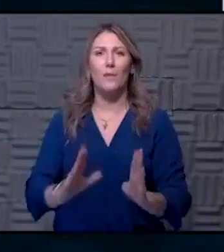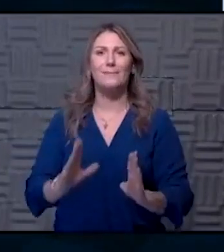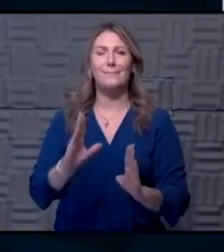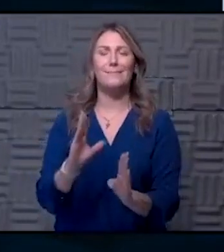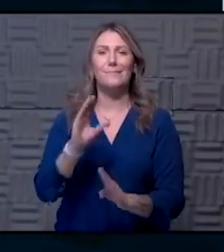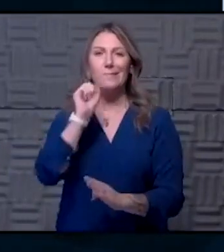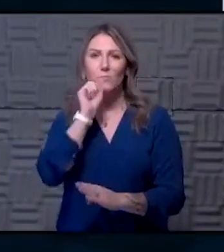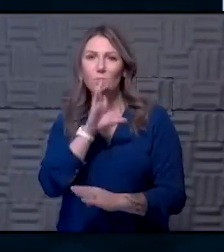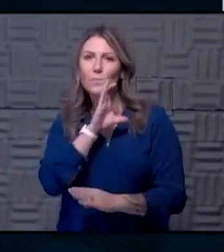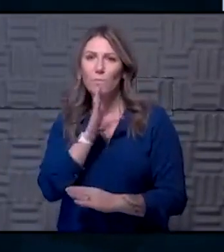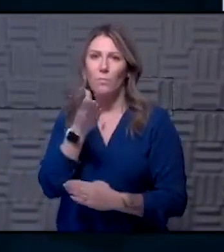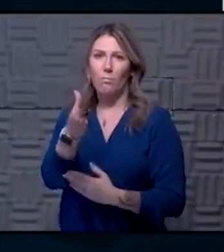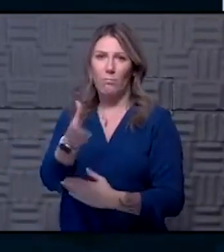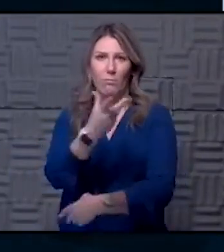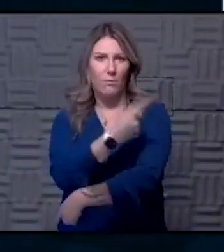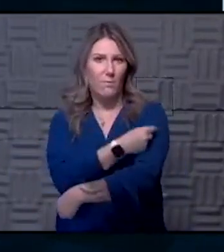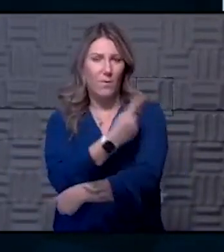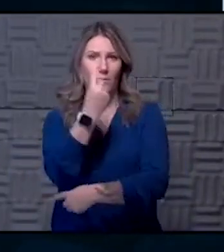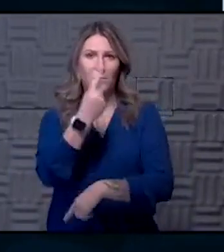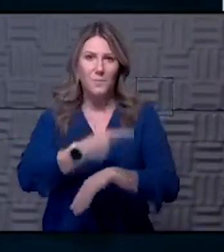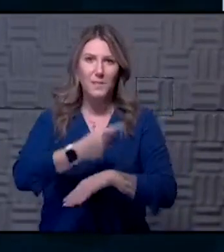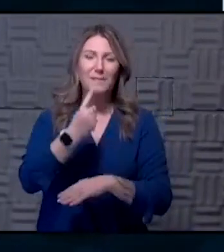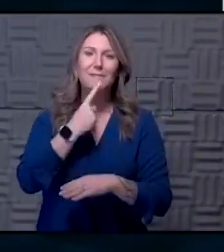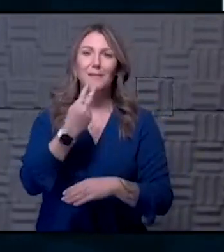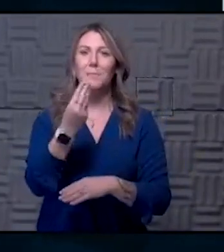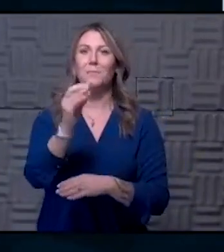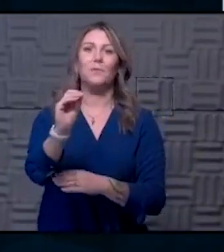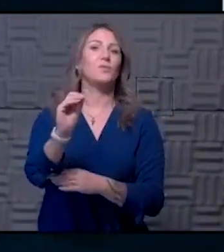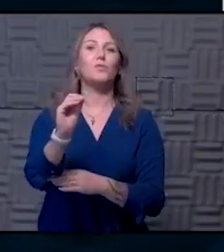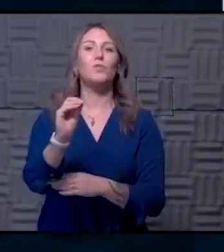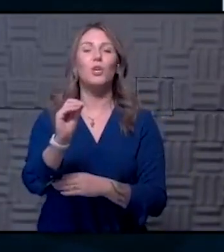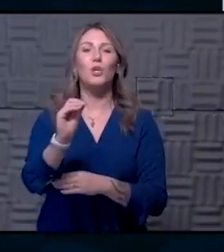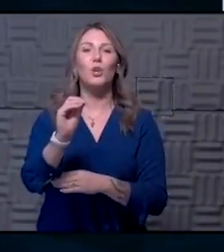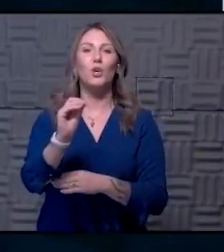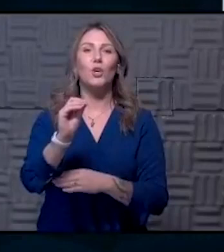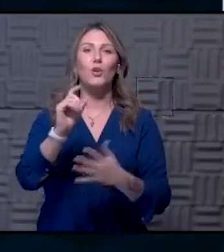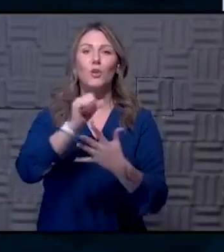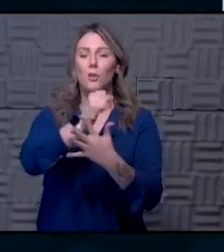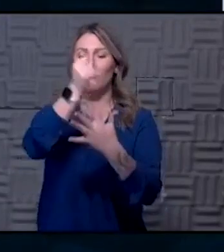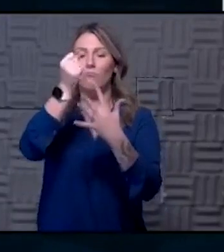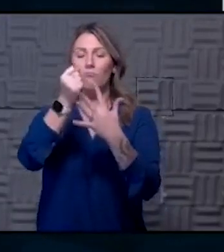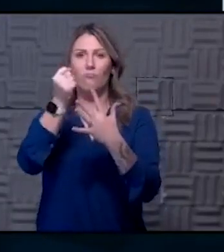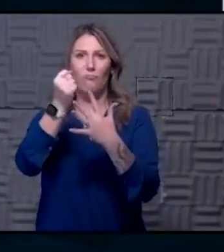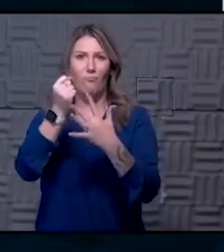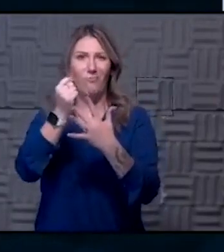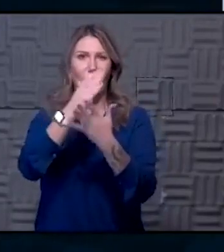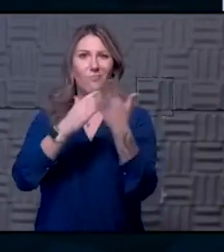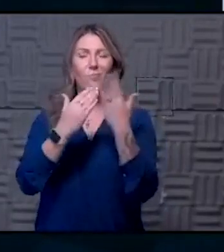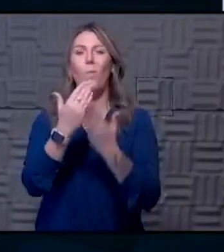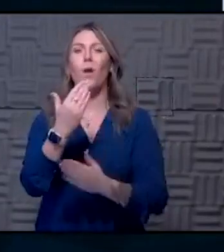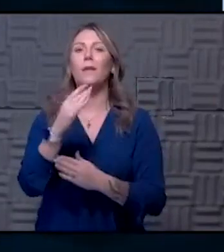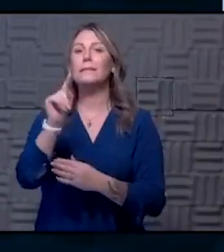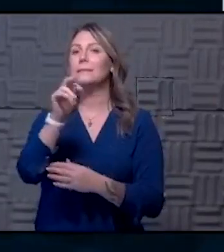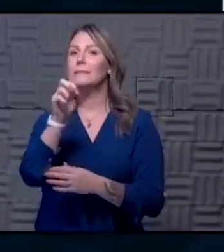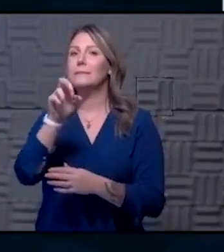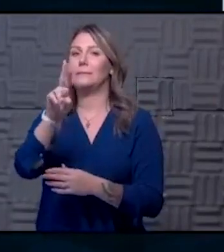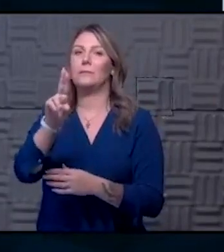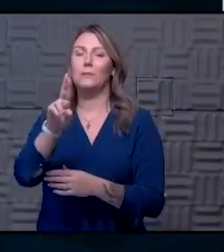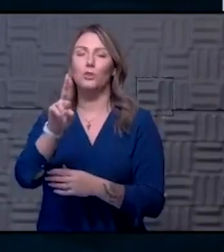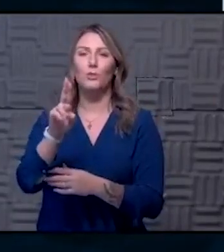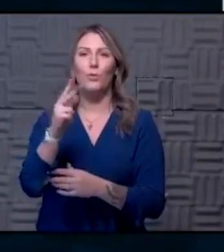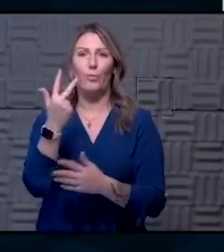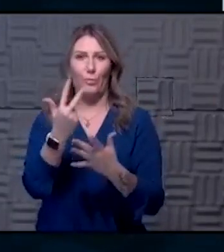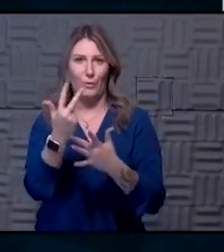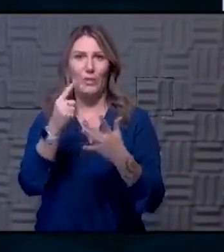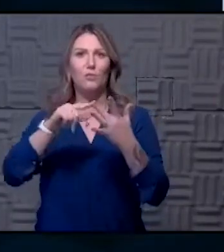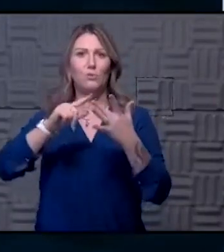vaccinated. Last Monday in Missouri, as you may know, moved to phase 1B Tier 3, allowing us now to begin vaccinating teachers.